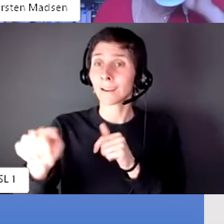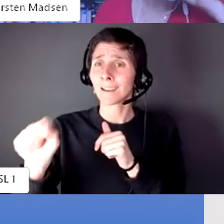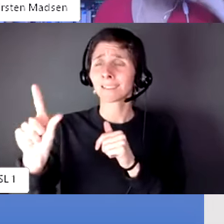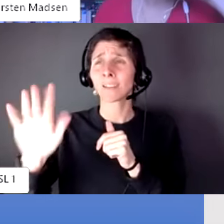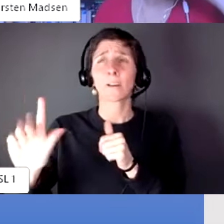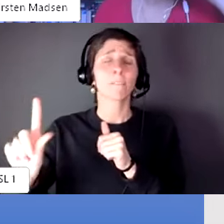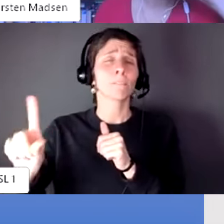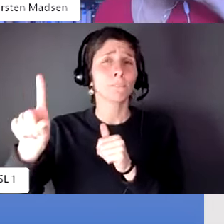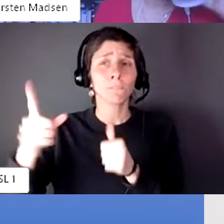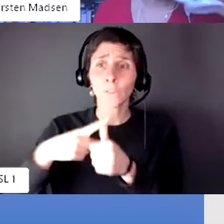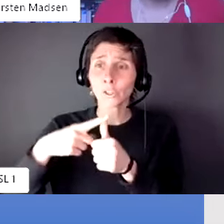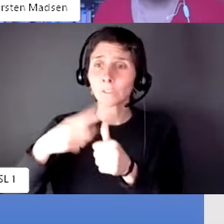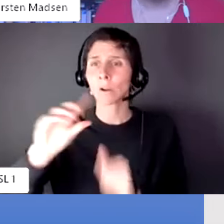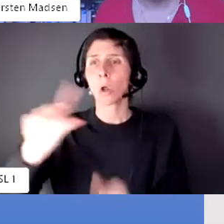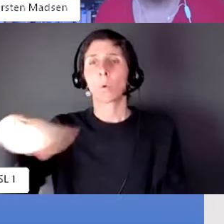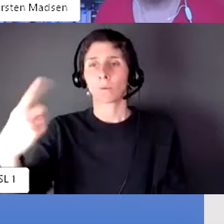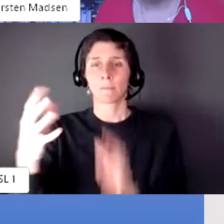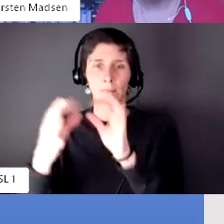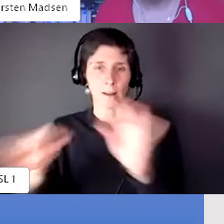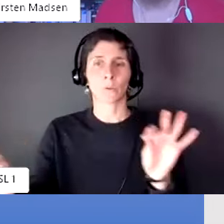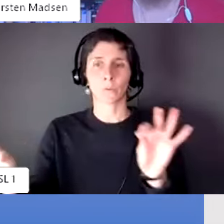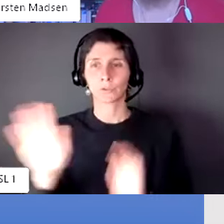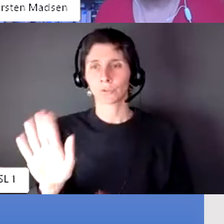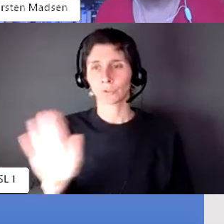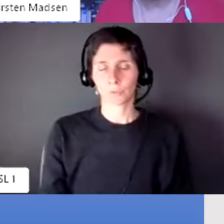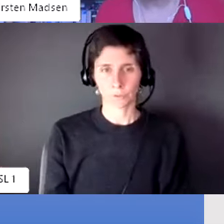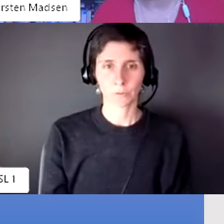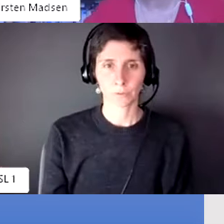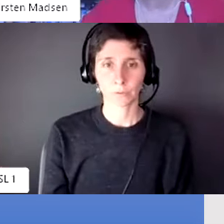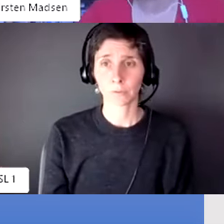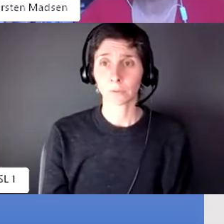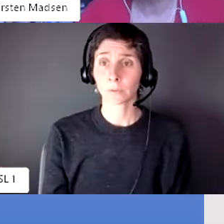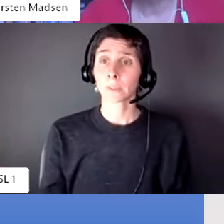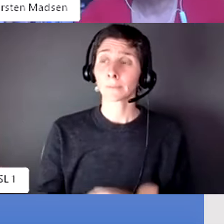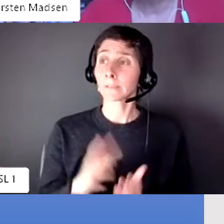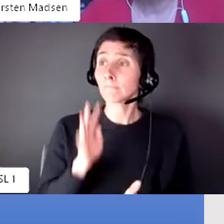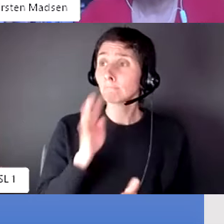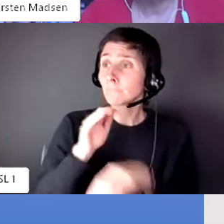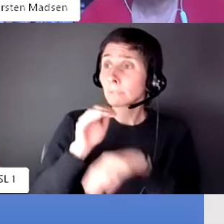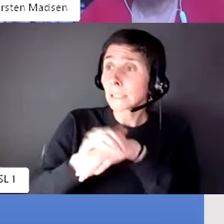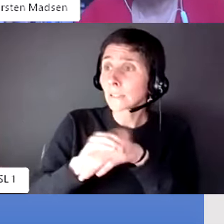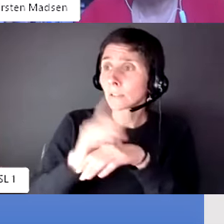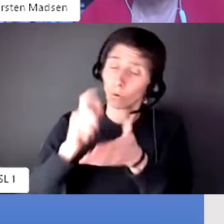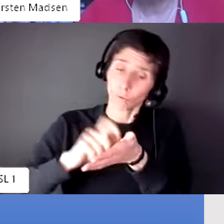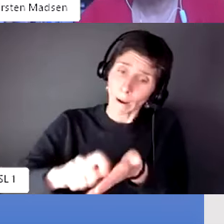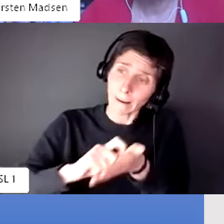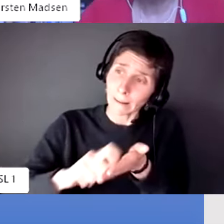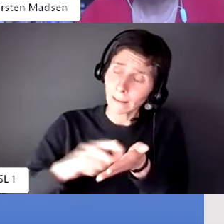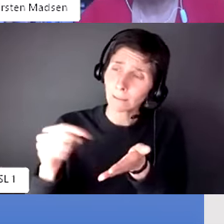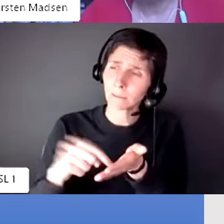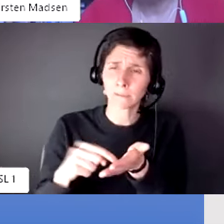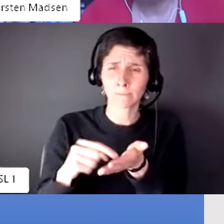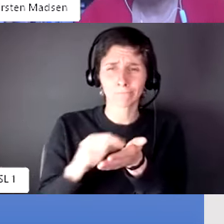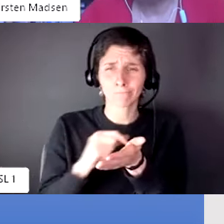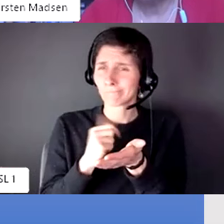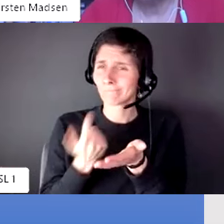and only language. So, speaking English to them or the written words, it's not going